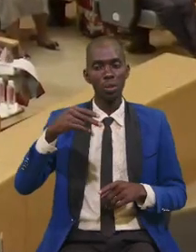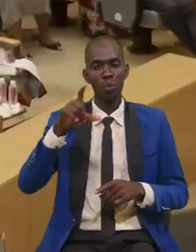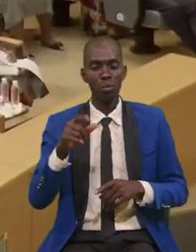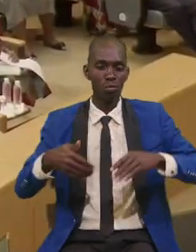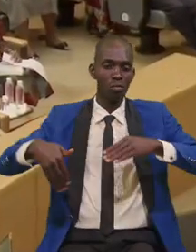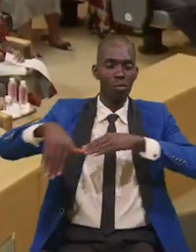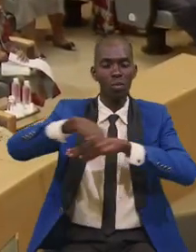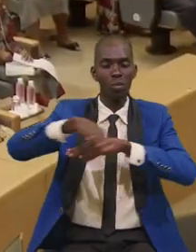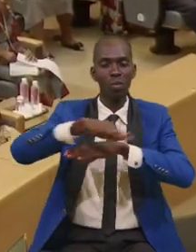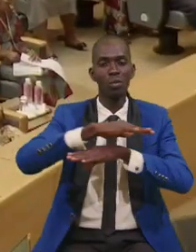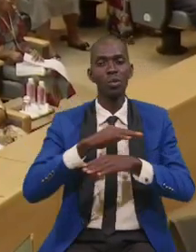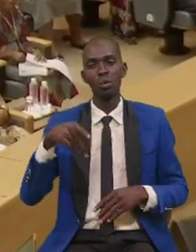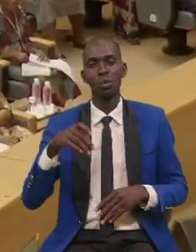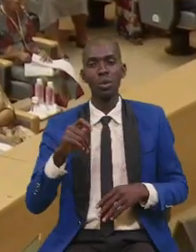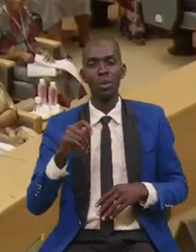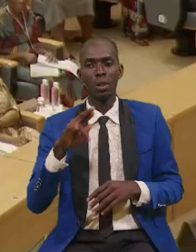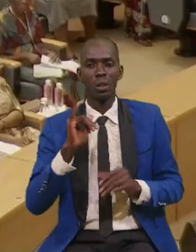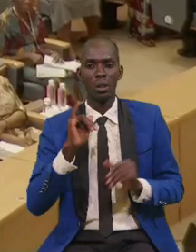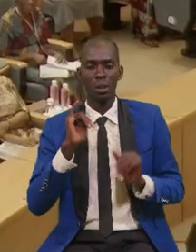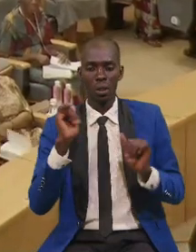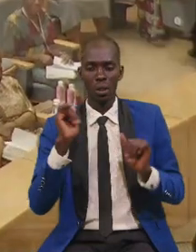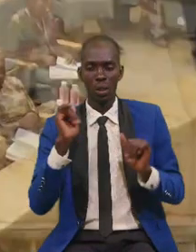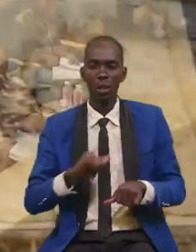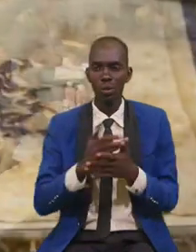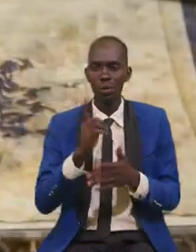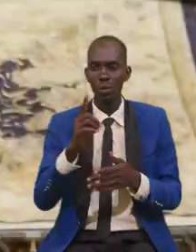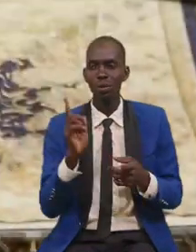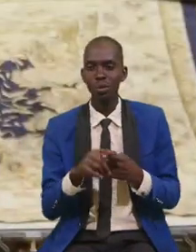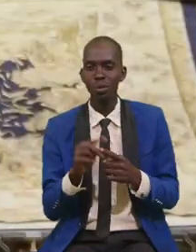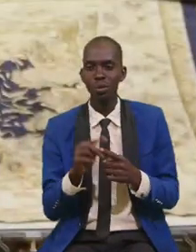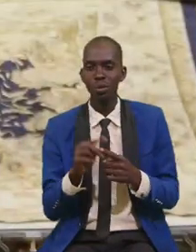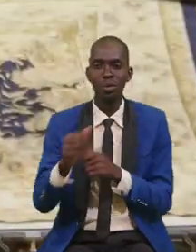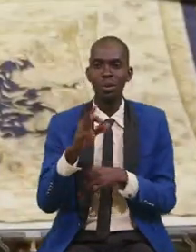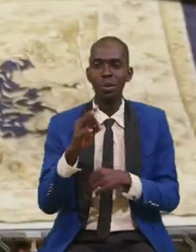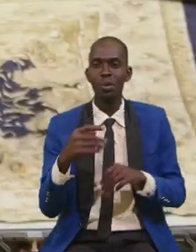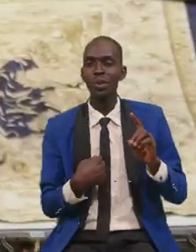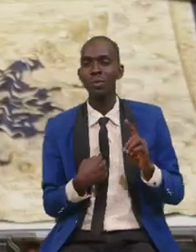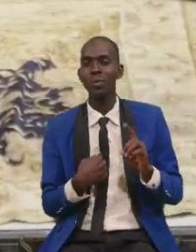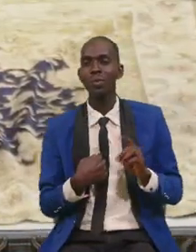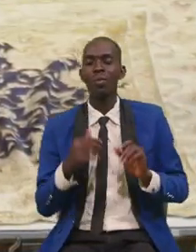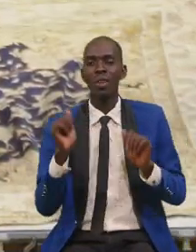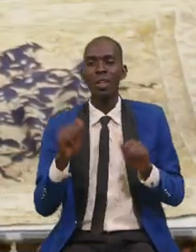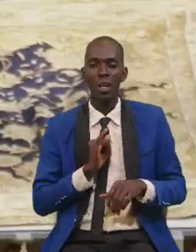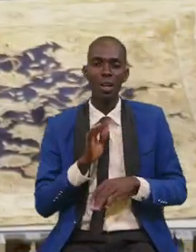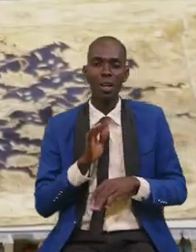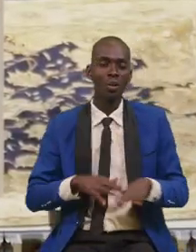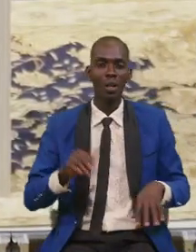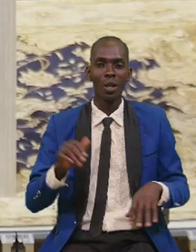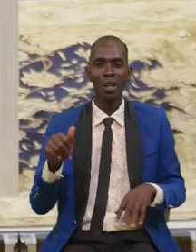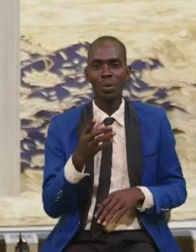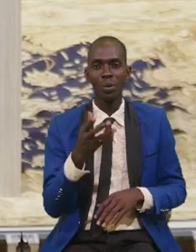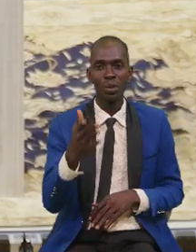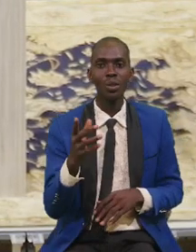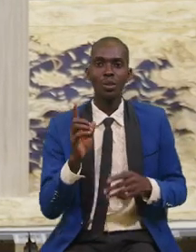on somebody there to come and overtake me? Can I call on somebody there to run? Just increase